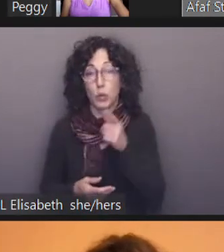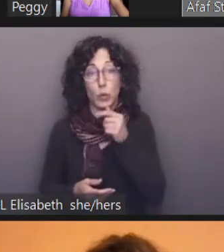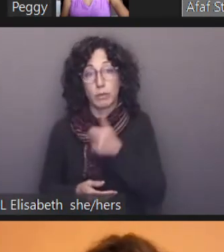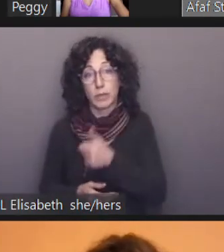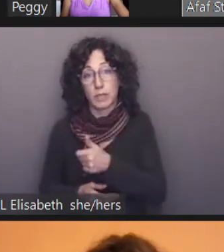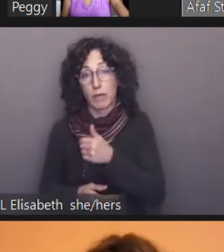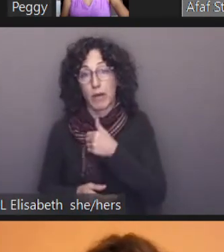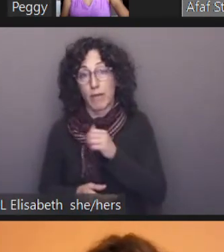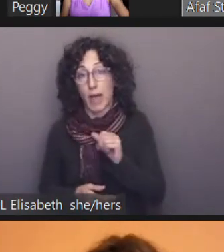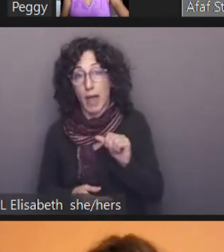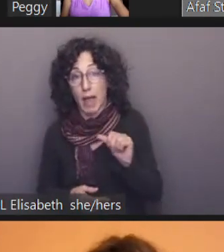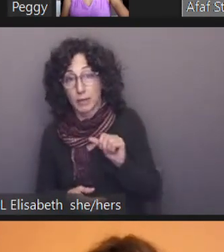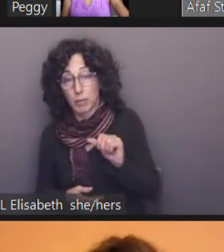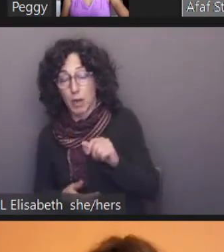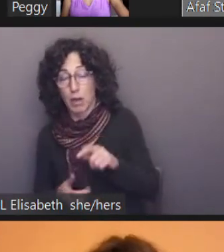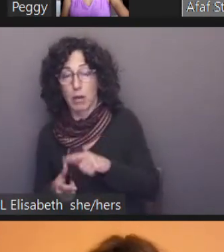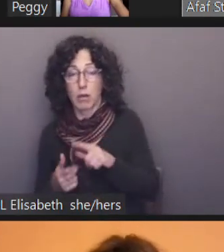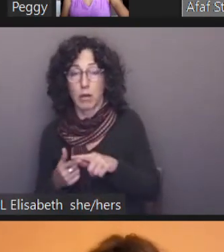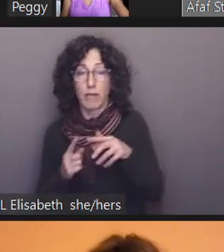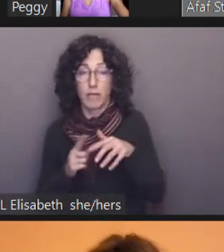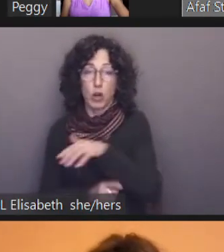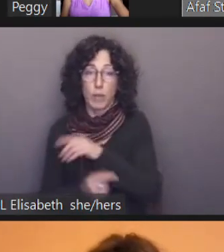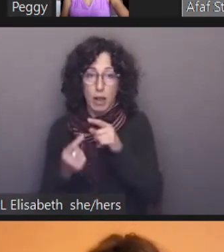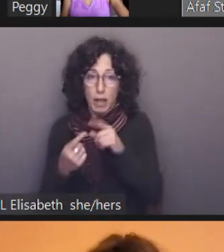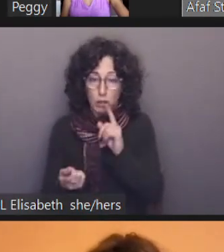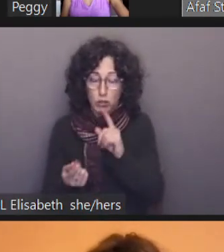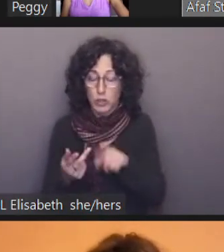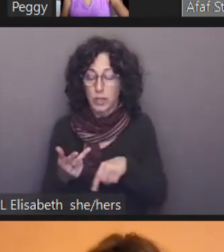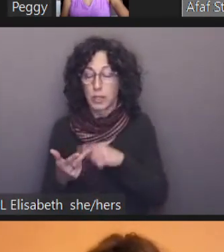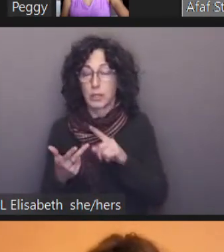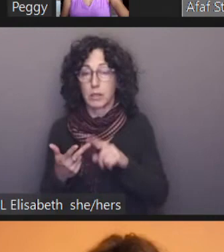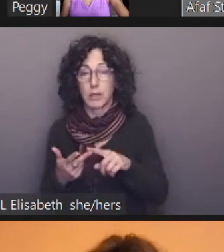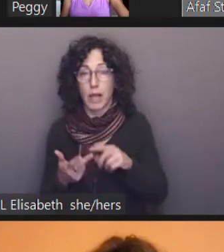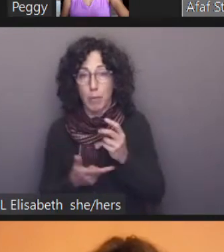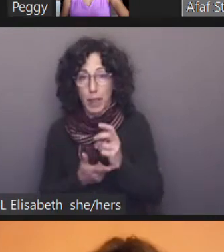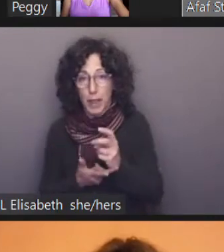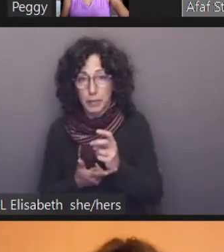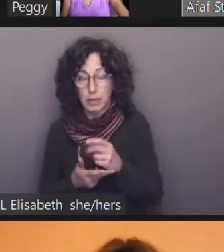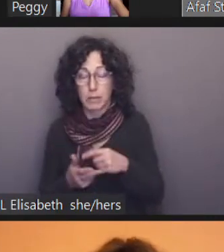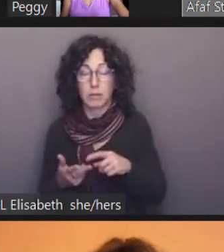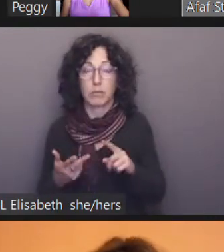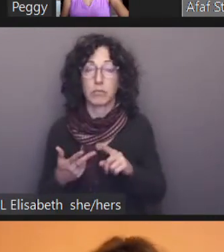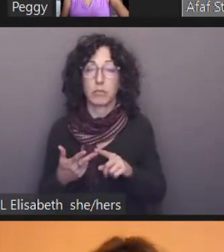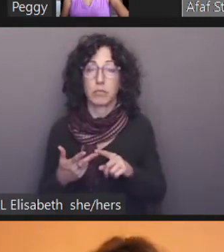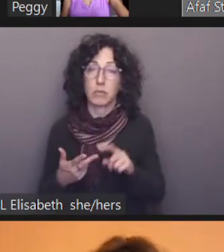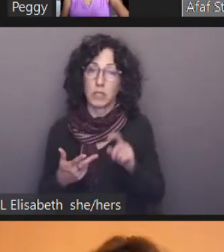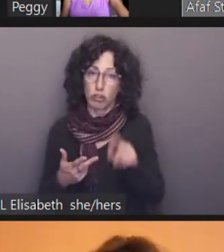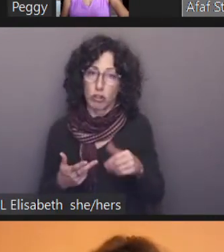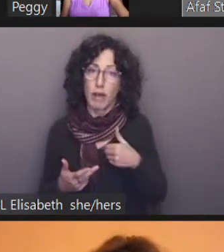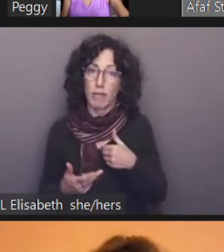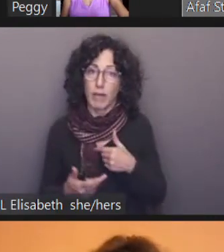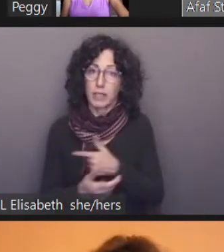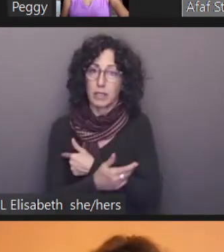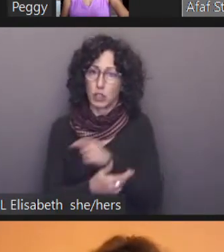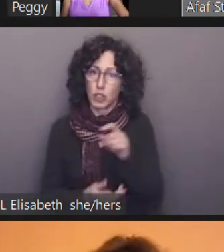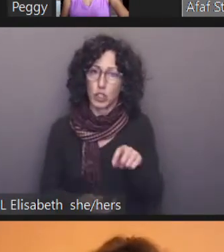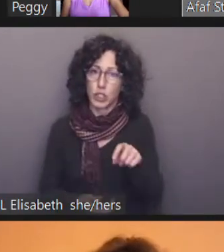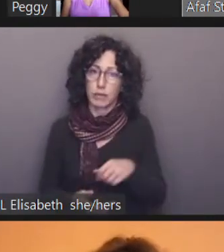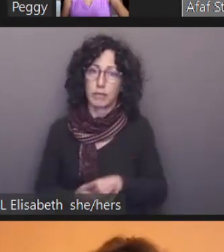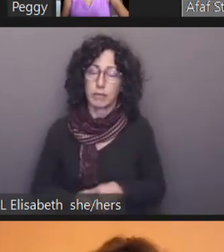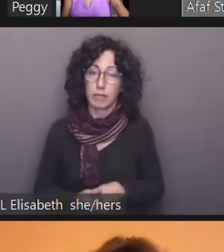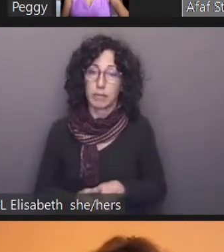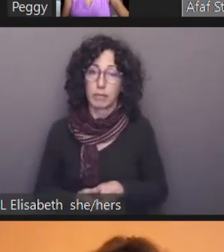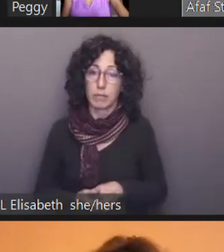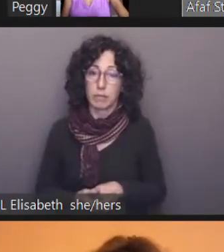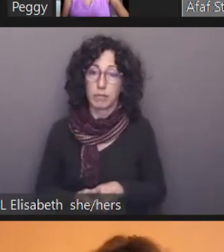or environmental allergies or epilepsy, they should get the vaccine. If you wanted